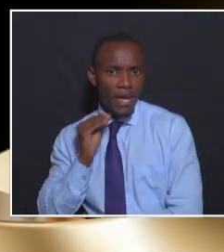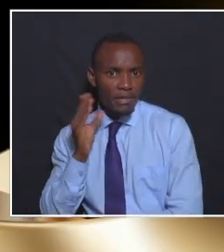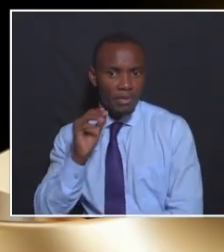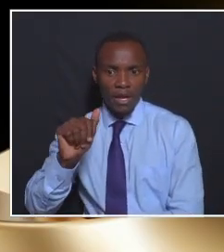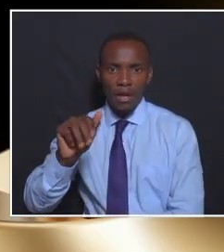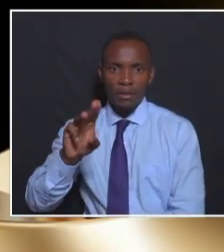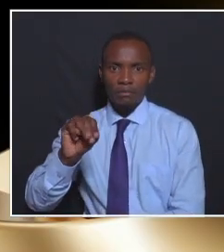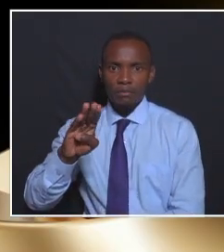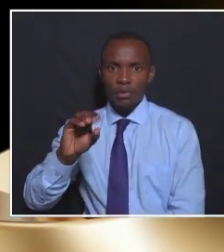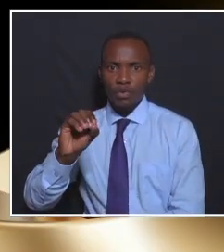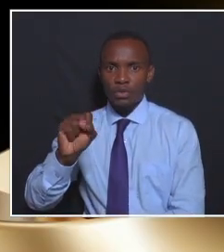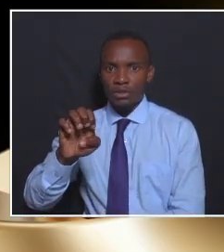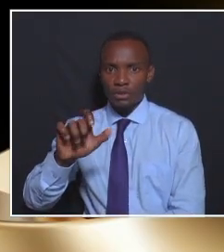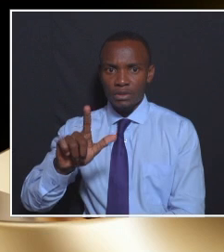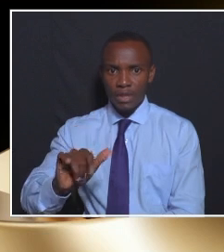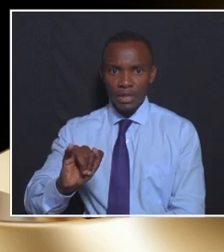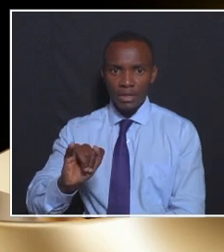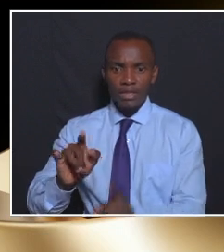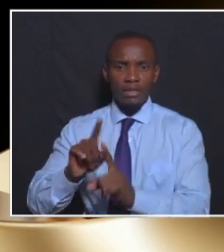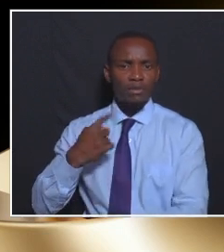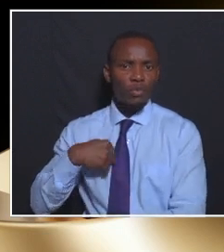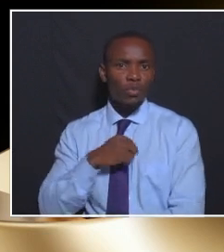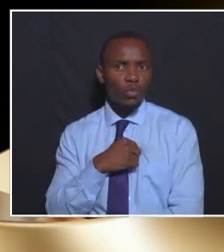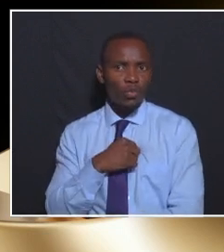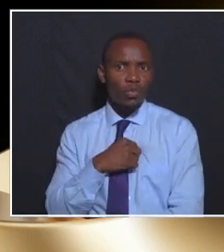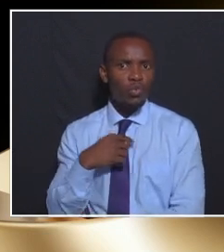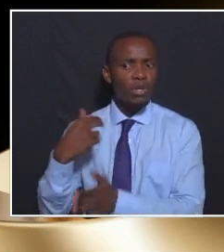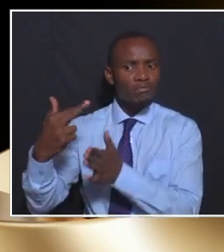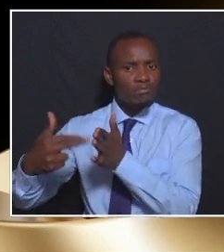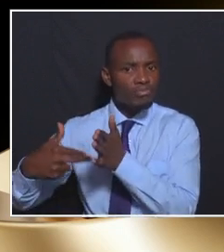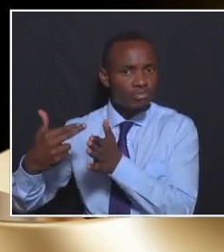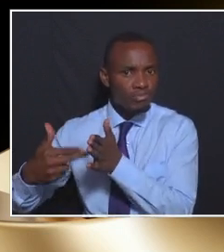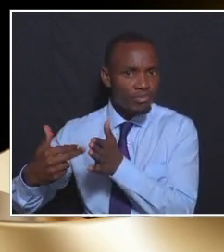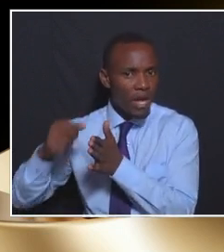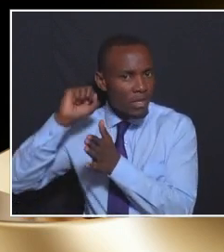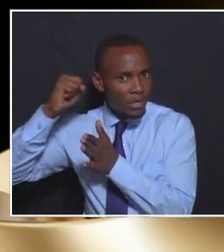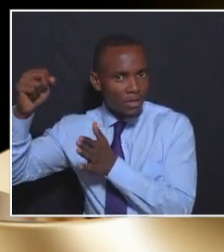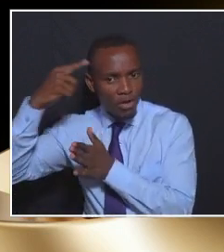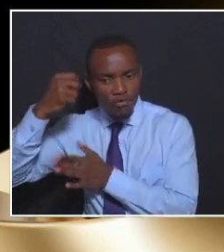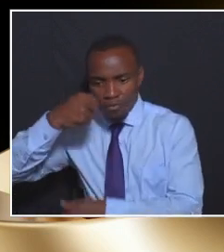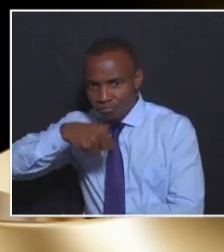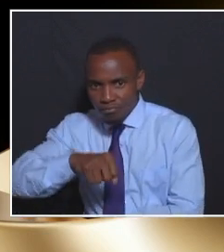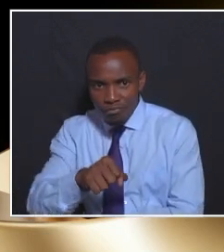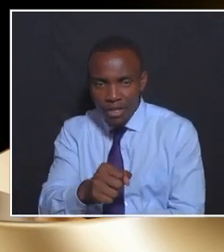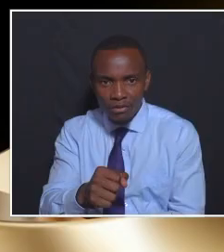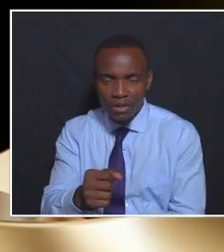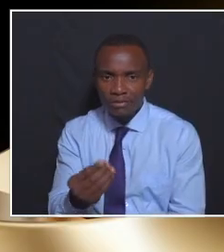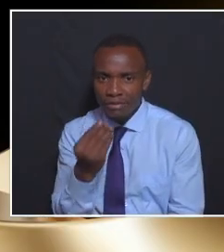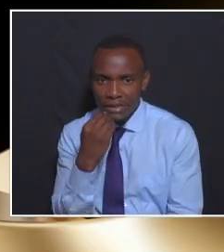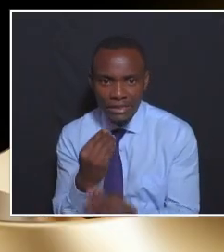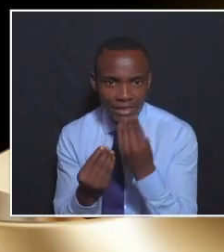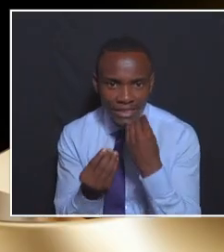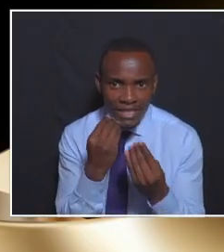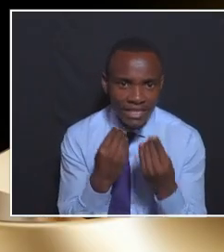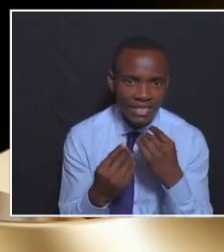elephants, we were recording sound of the elephants eating grass with their trunks, fighting with